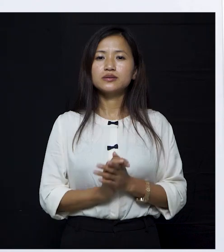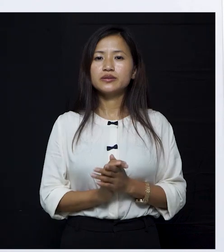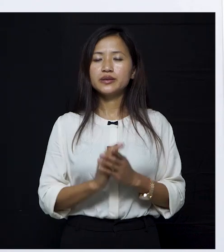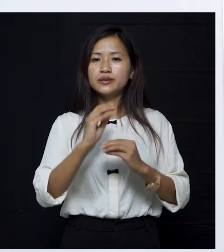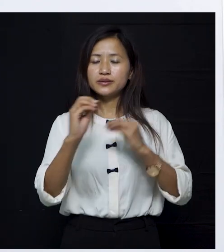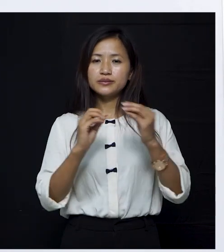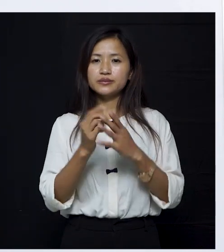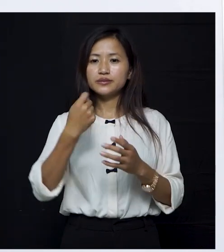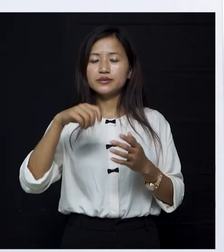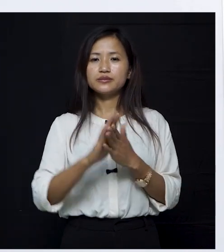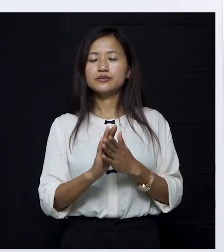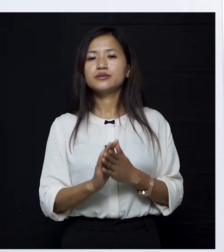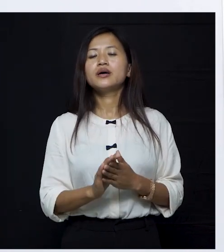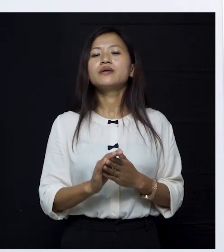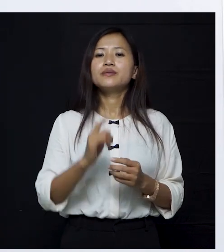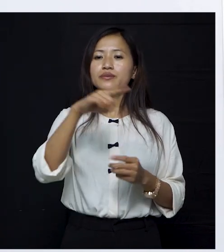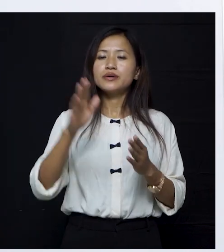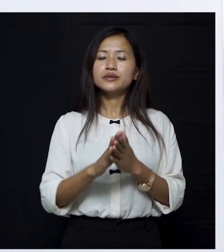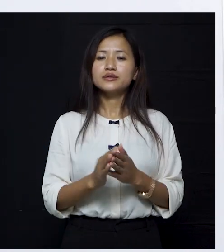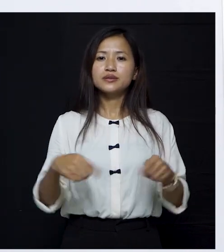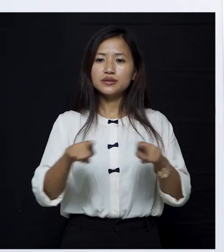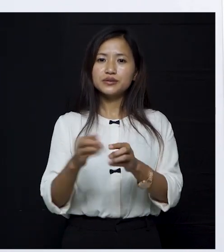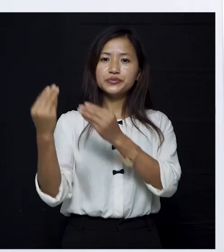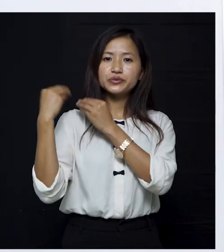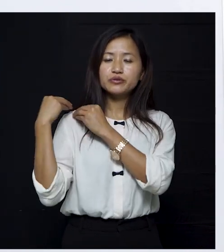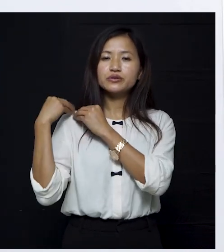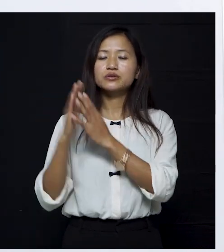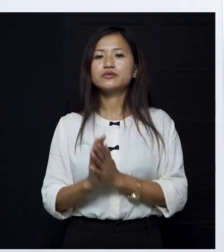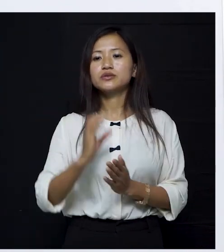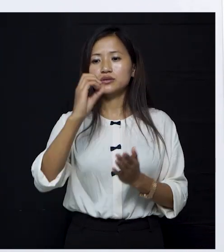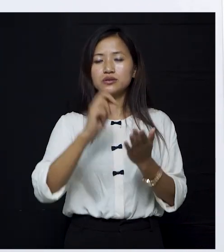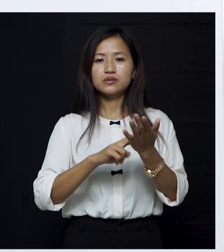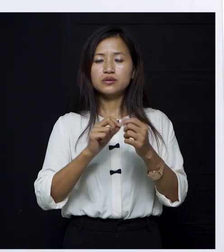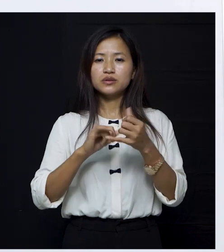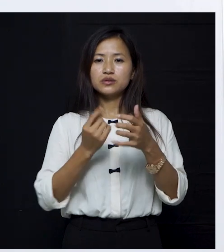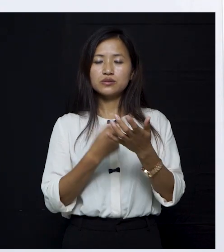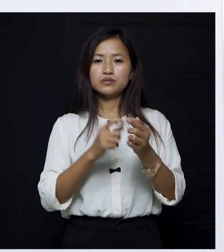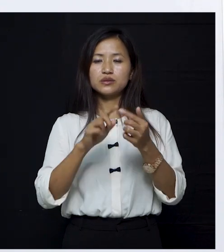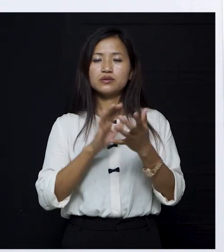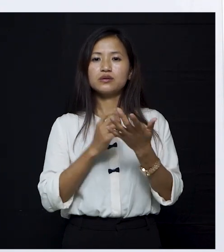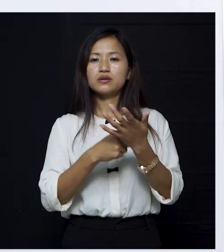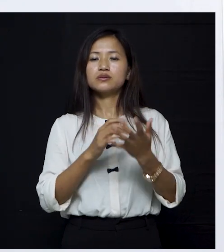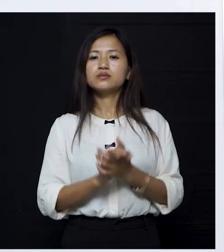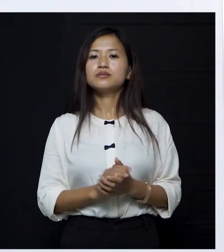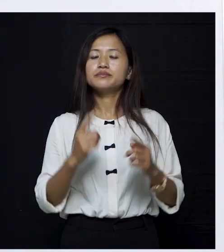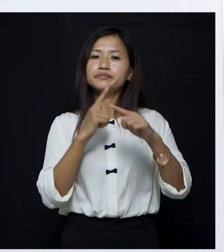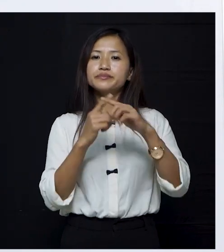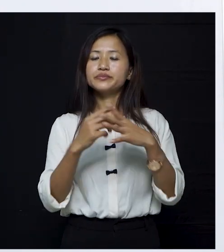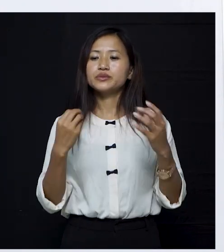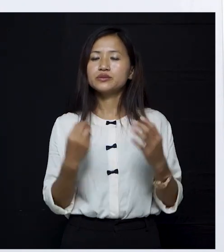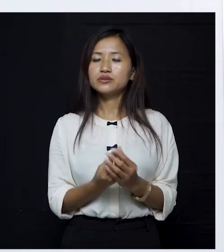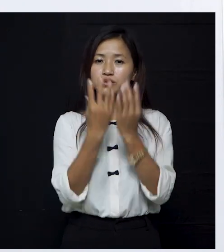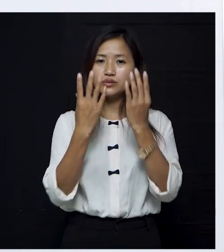the rights and duties of consumers. What are the rights that the consumers have? Plus, in order to